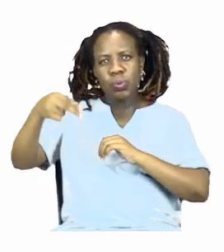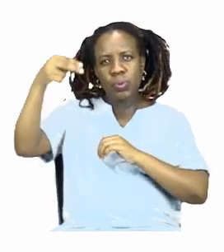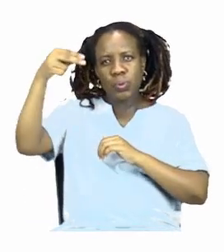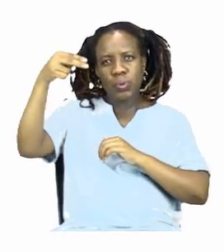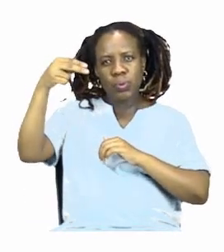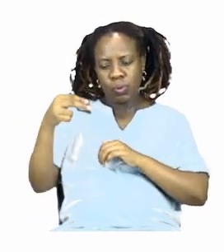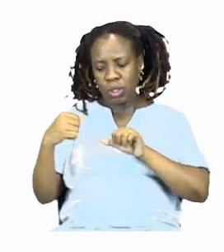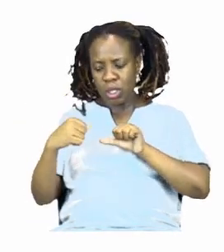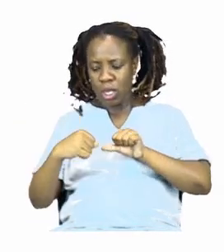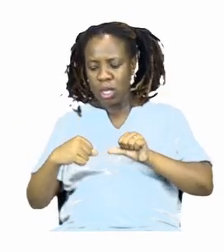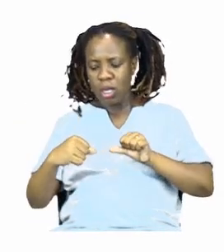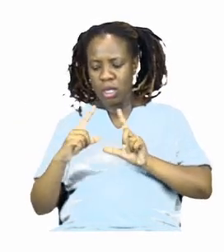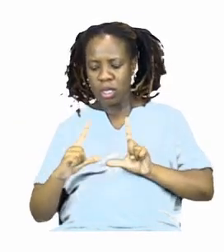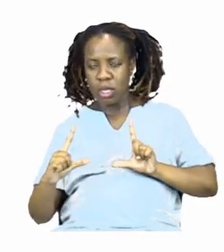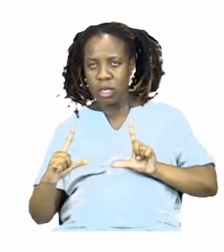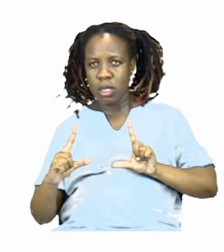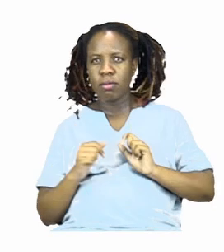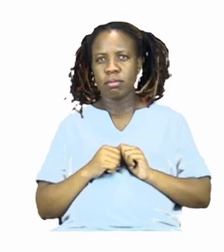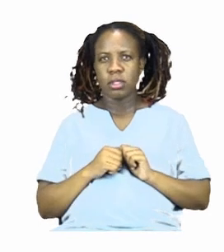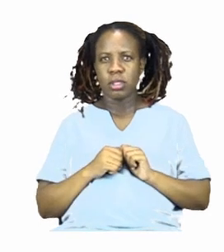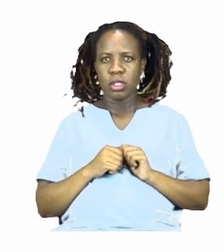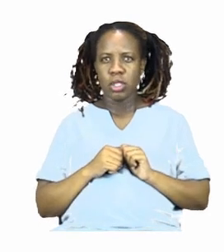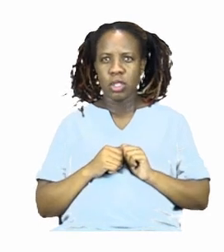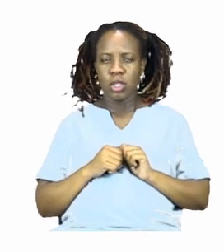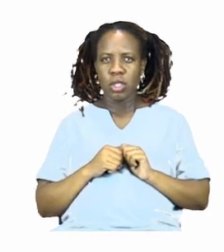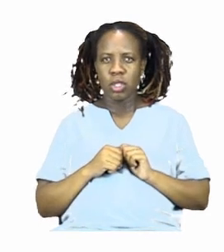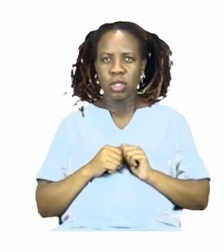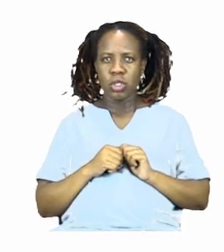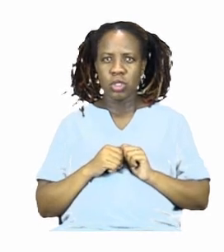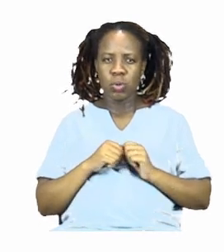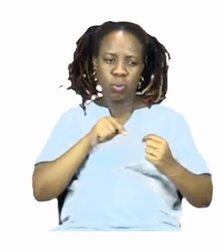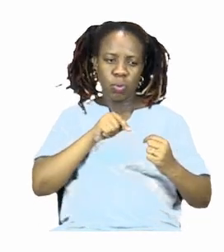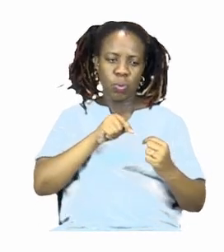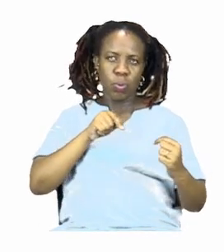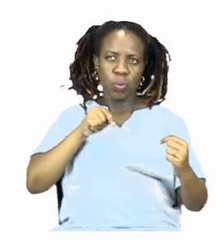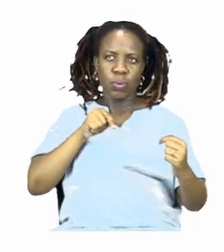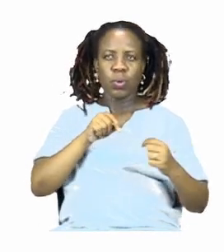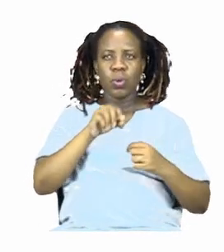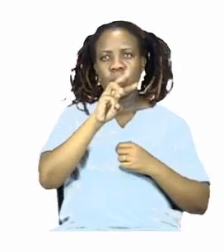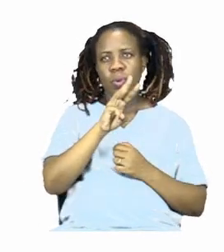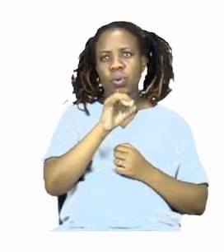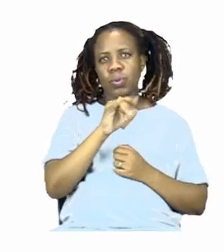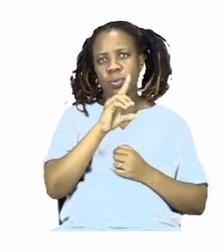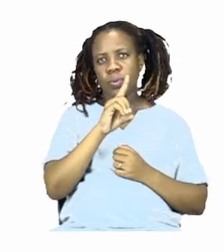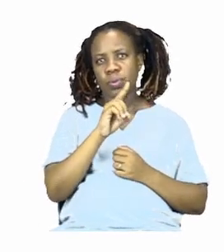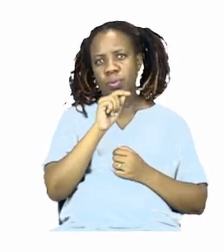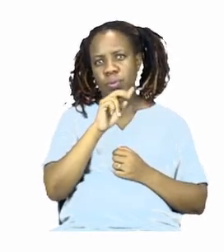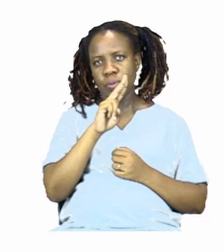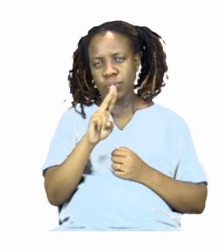length, and also shows us the width. Now all you have to do here is take your